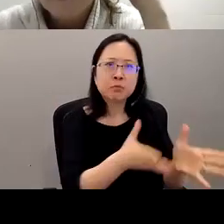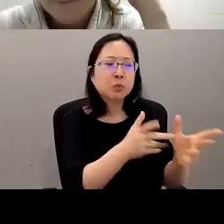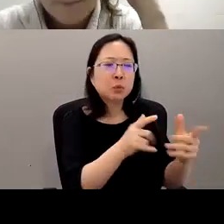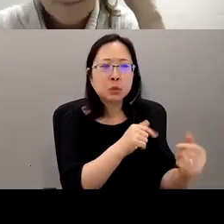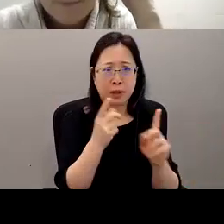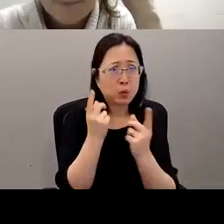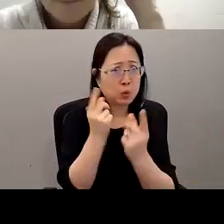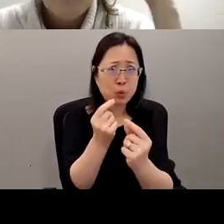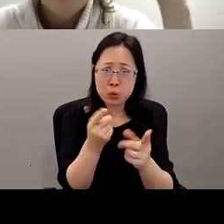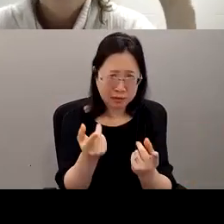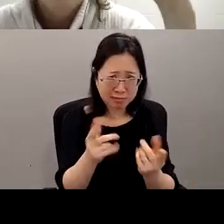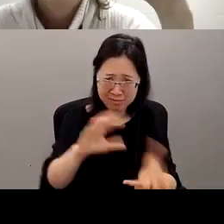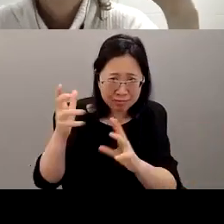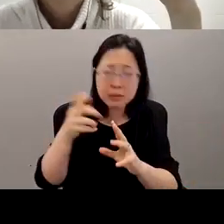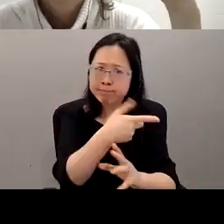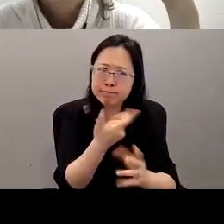person.